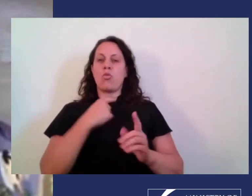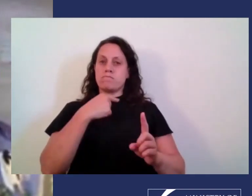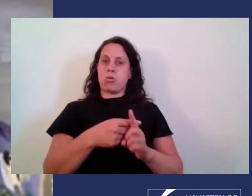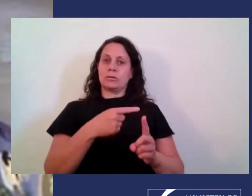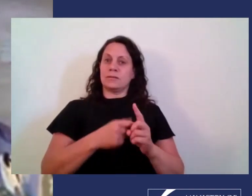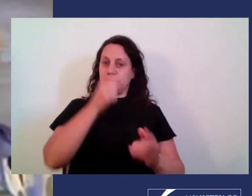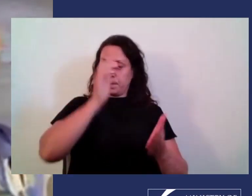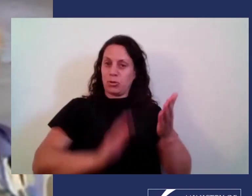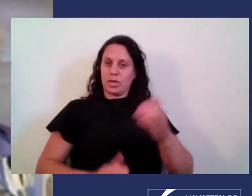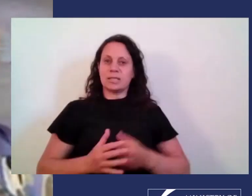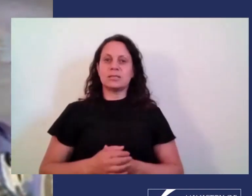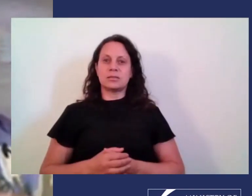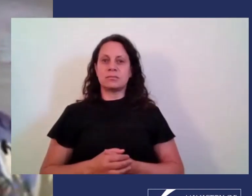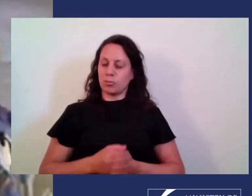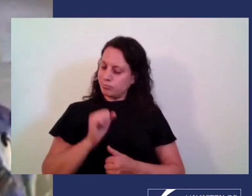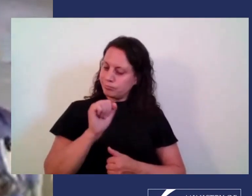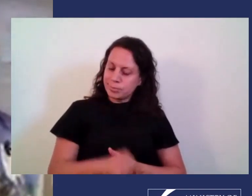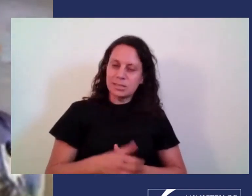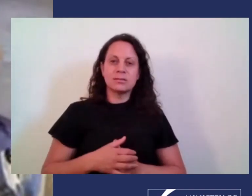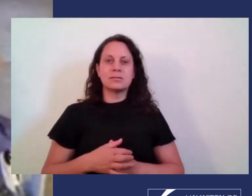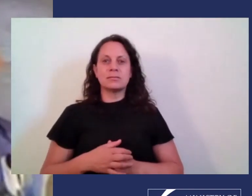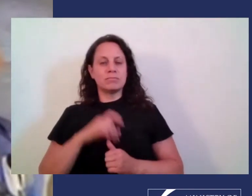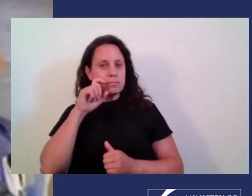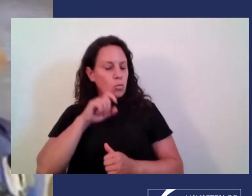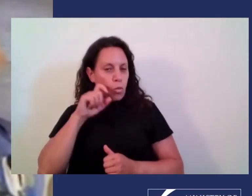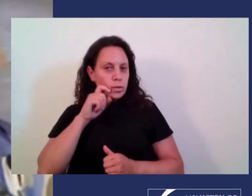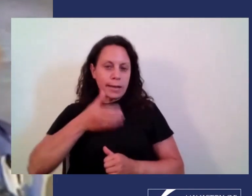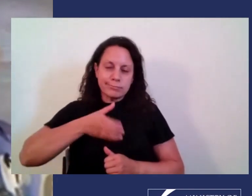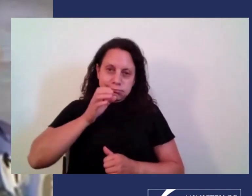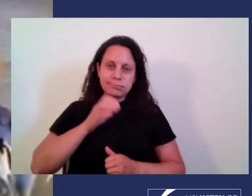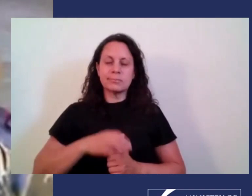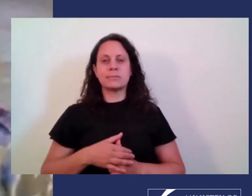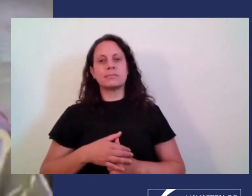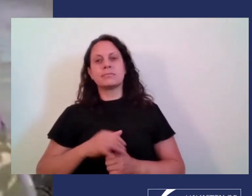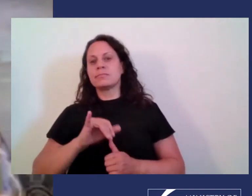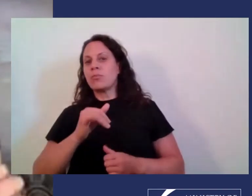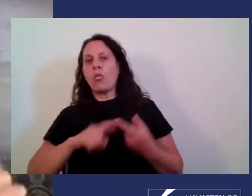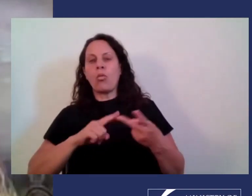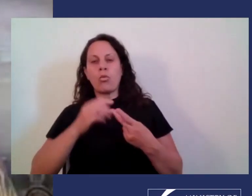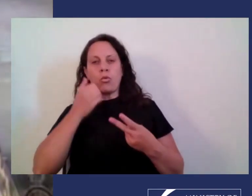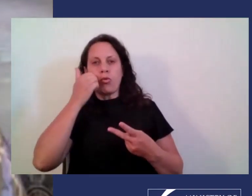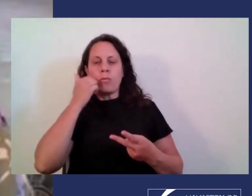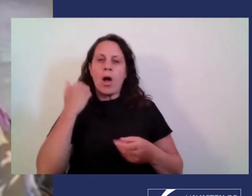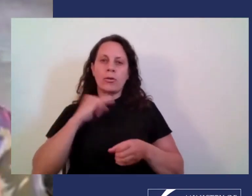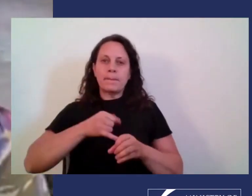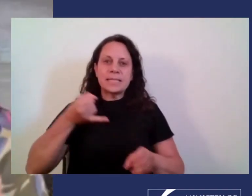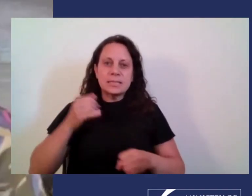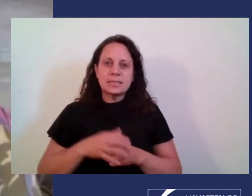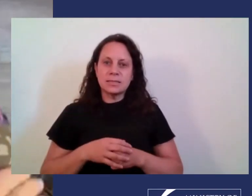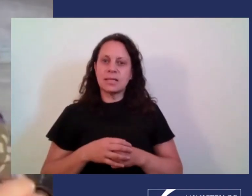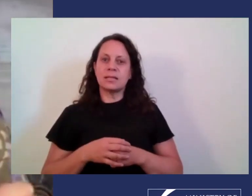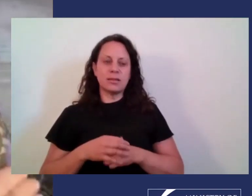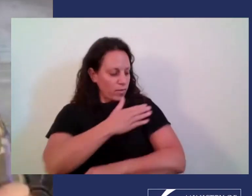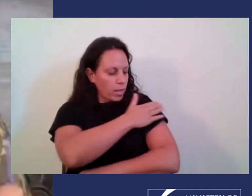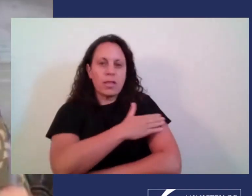yes, why Māori, and there might be people out there who want to use some rongoā on the area, let them